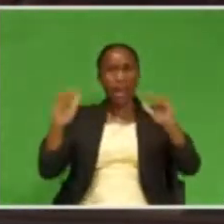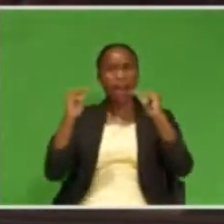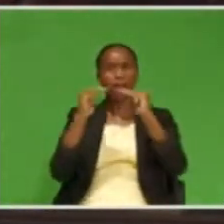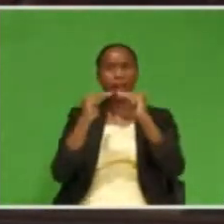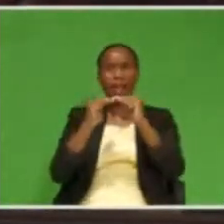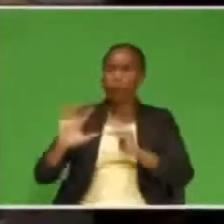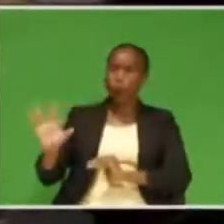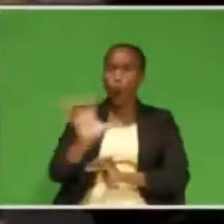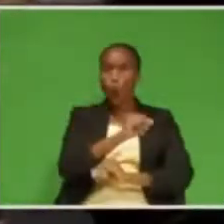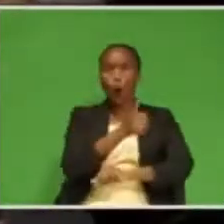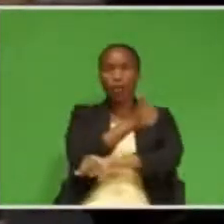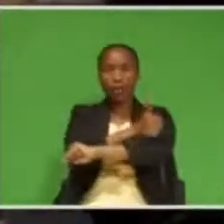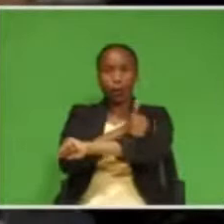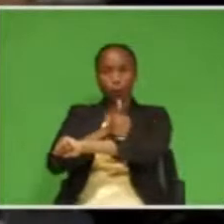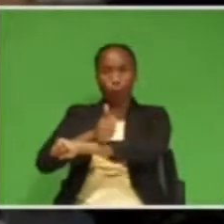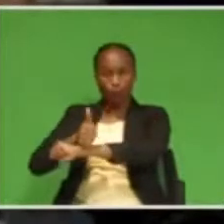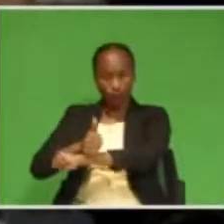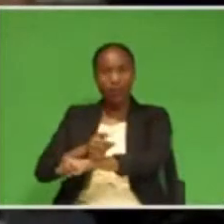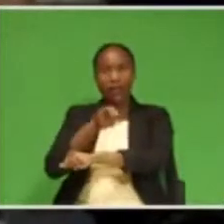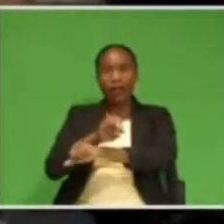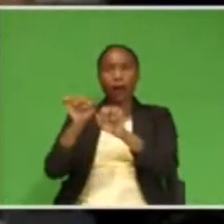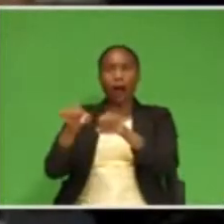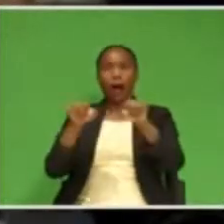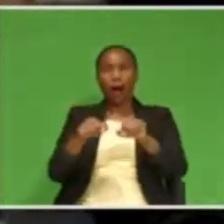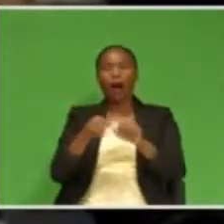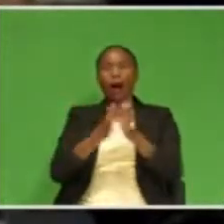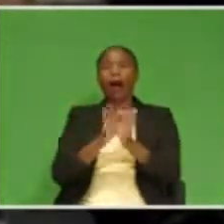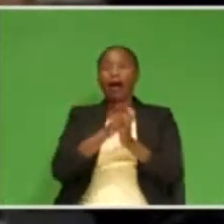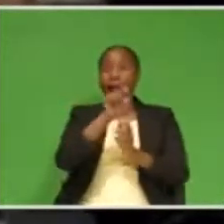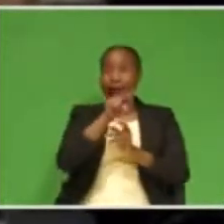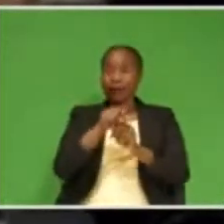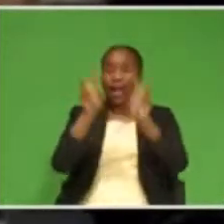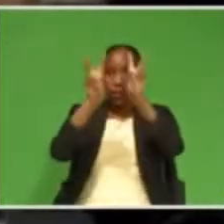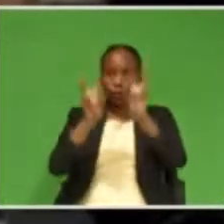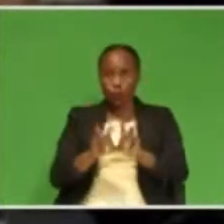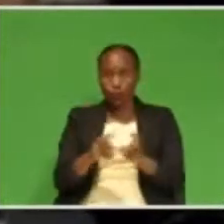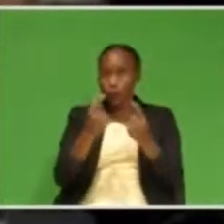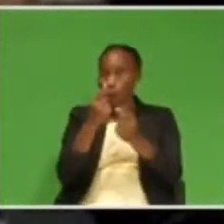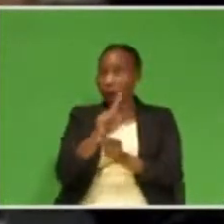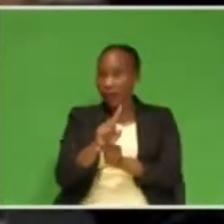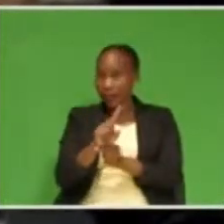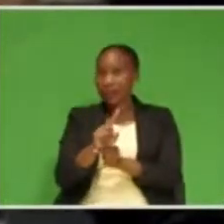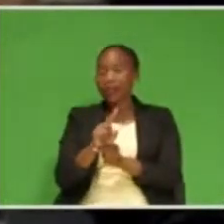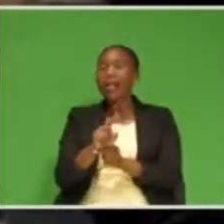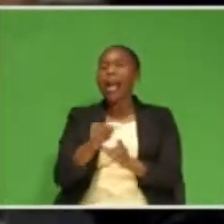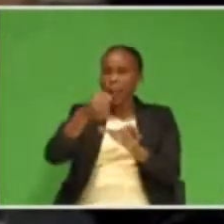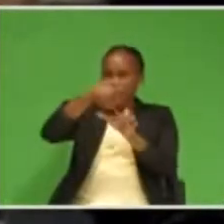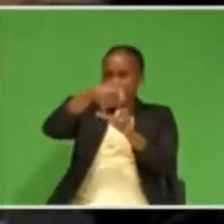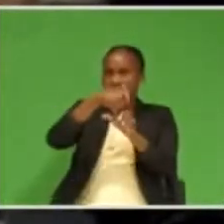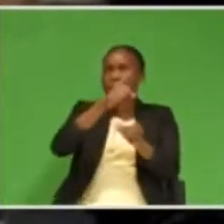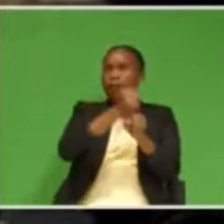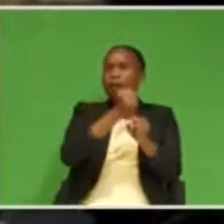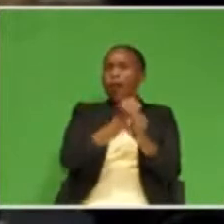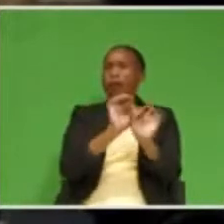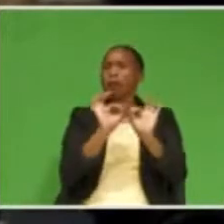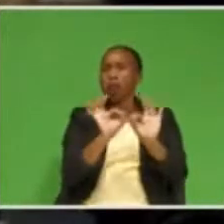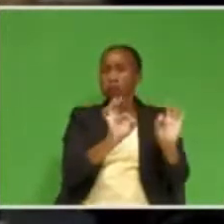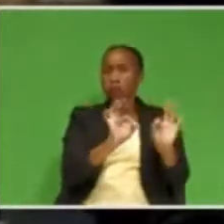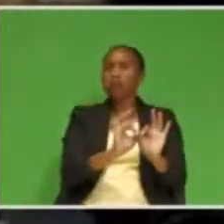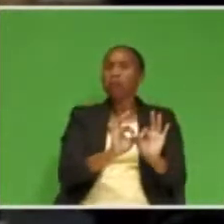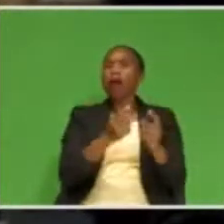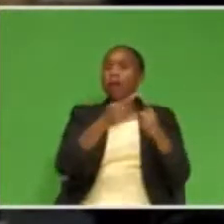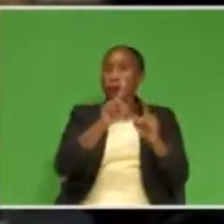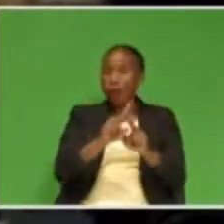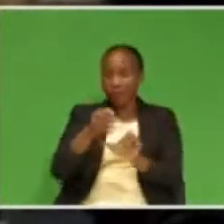stakeholders, which will enable the utility to make the necessary investments in maintenance as well